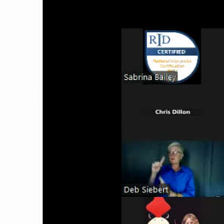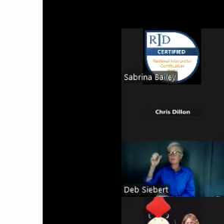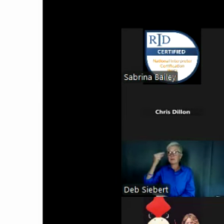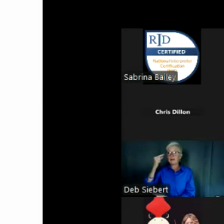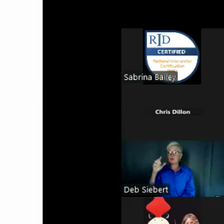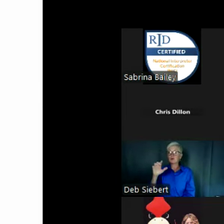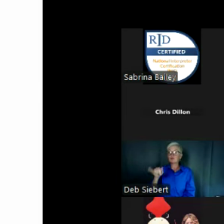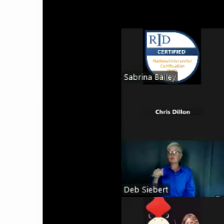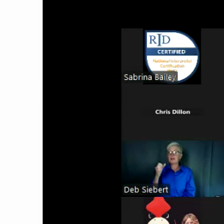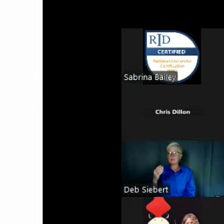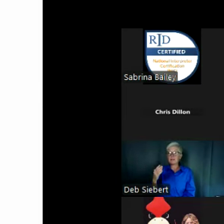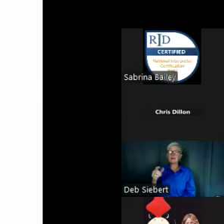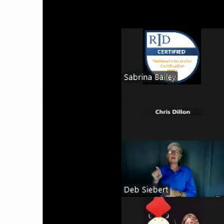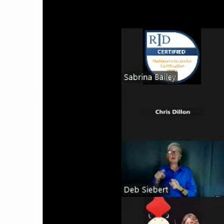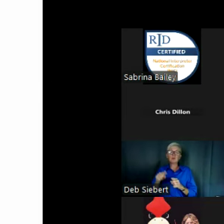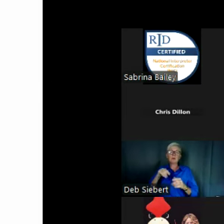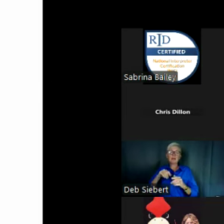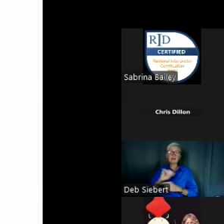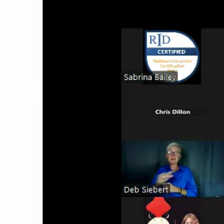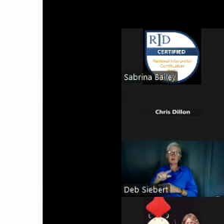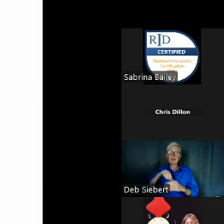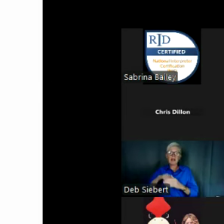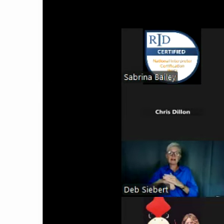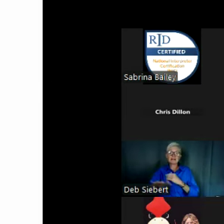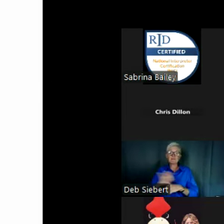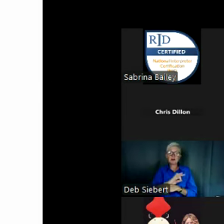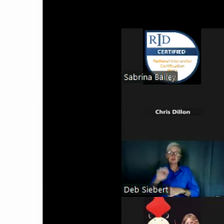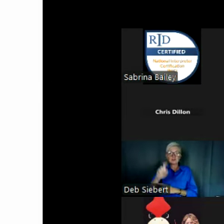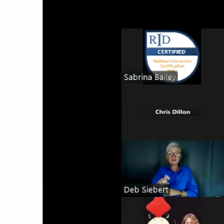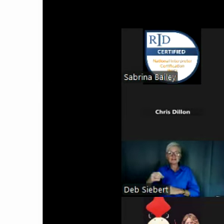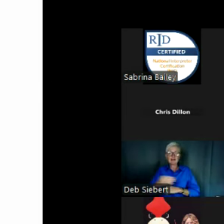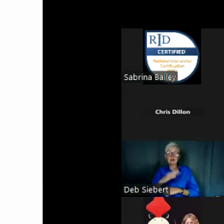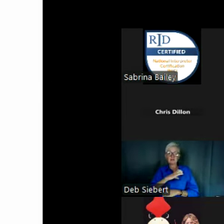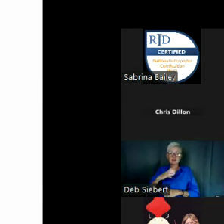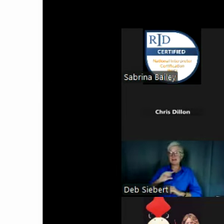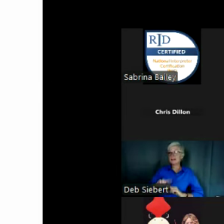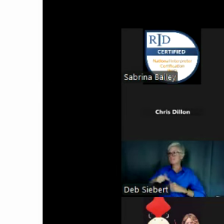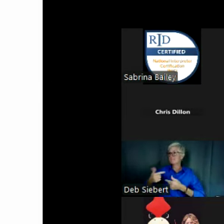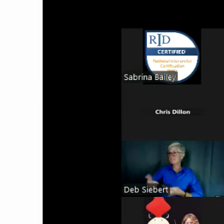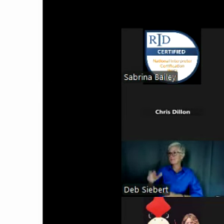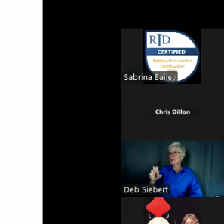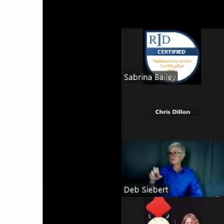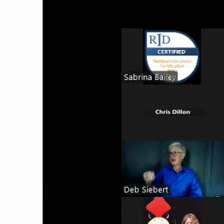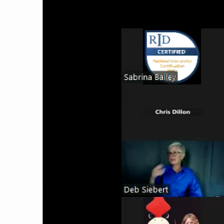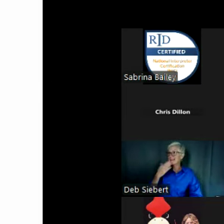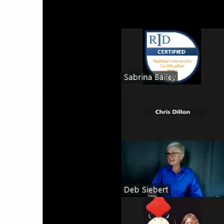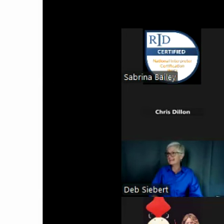Illinois Access and Functional Needs Advisory Committee. And I'm going to turn it over now to you, Robin. Thanks.